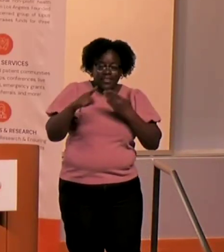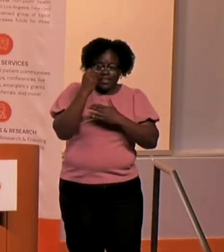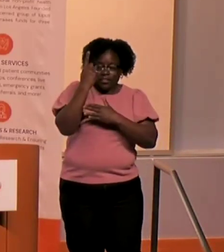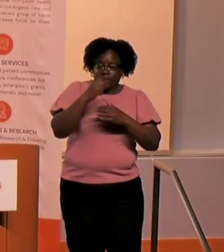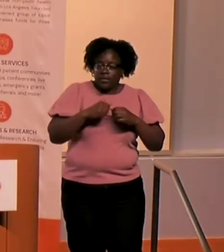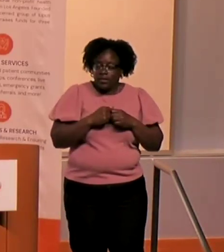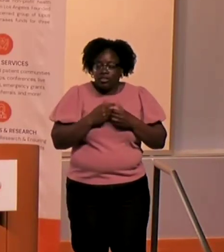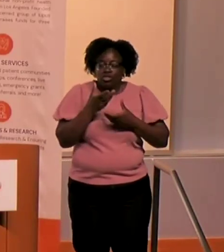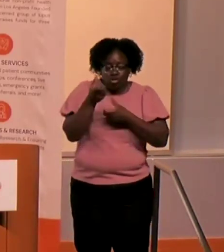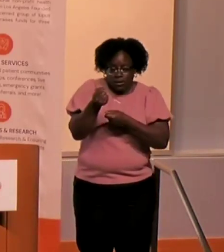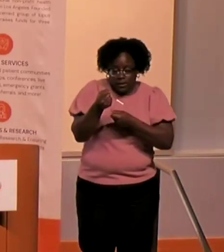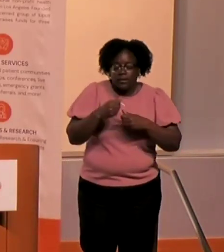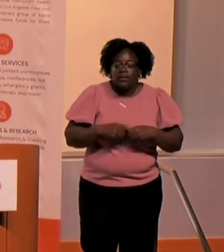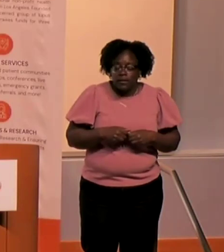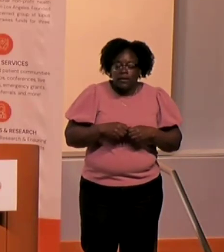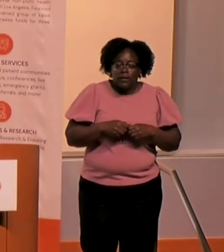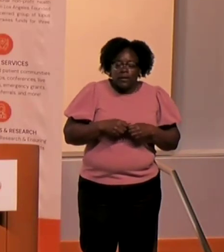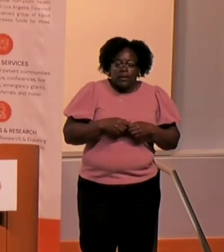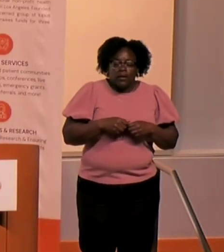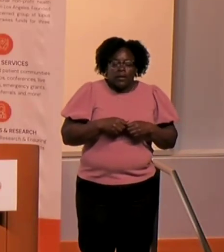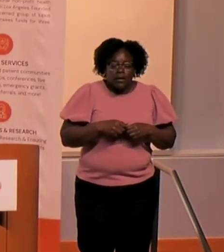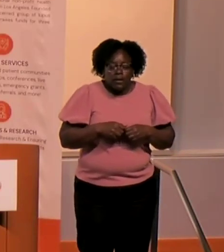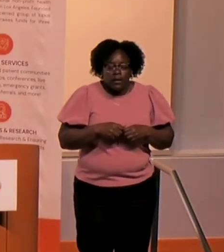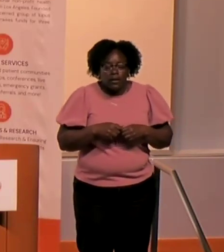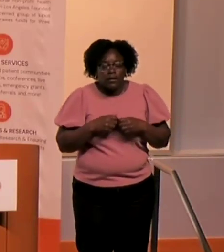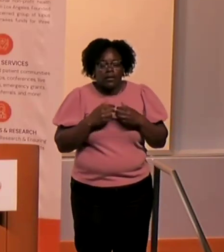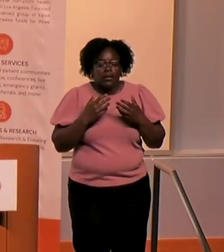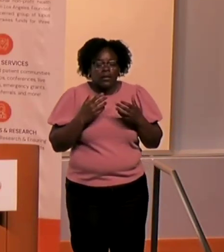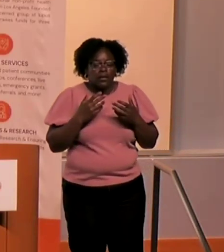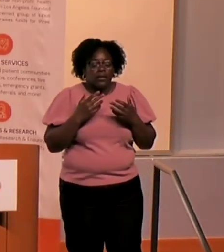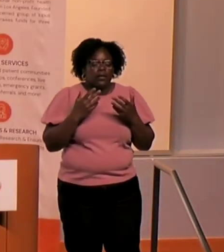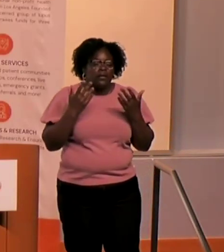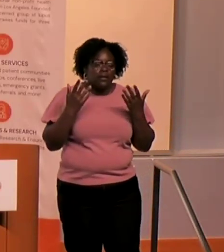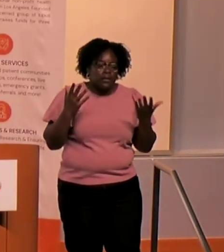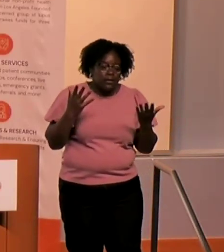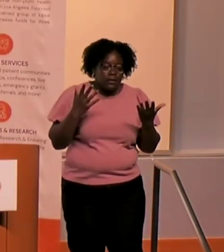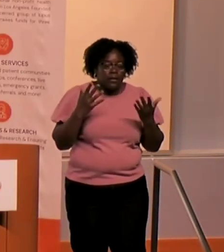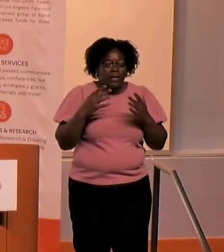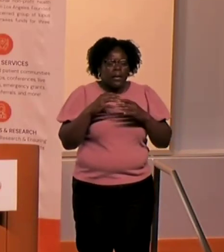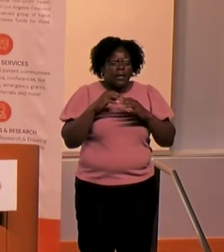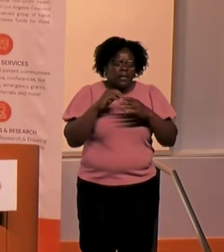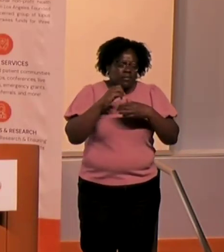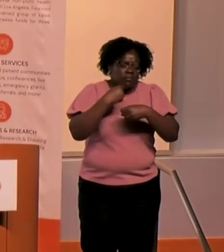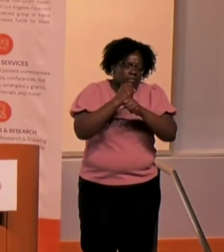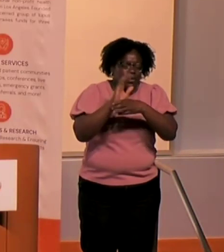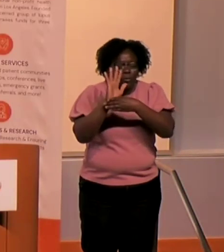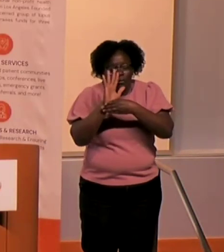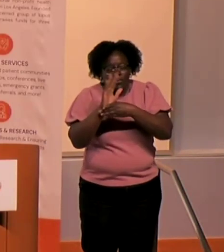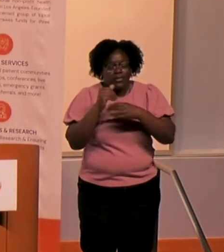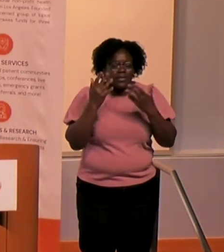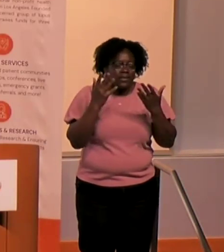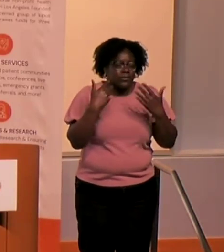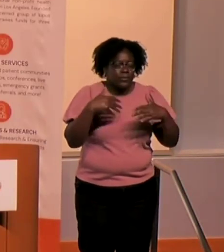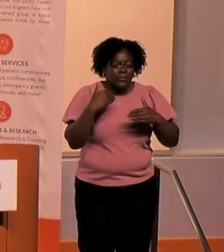again, the trust. In order, like making something a film, especially, is such